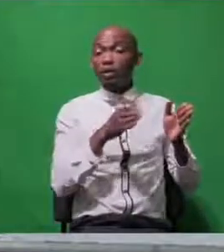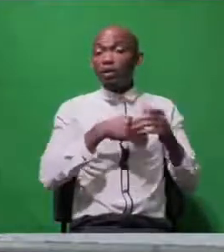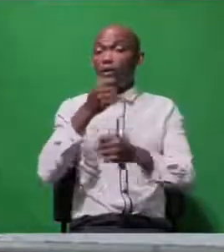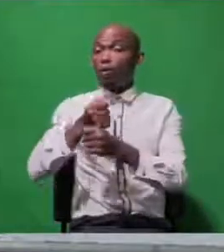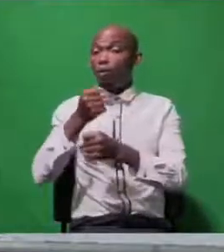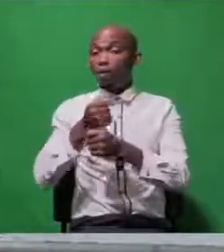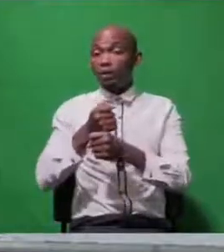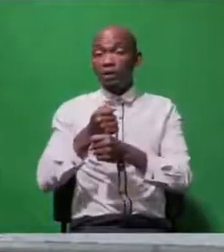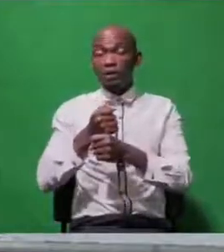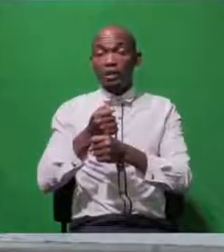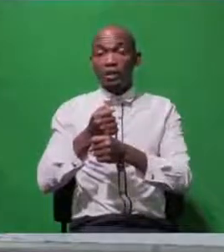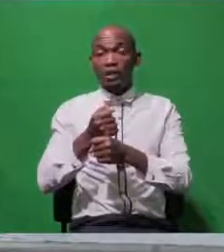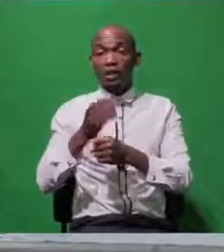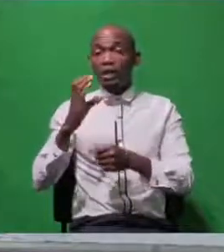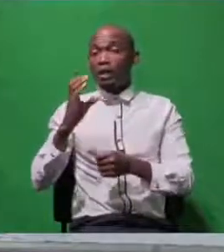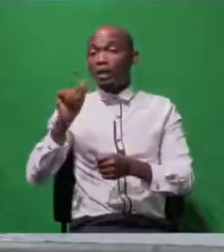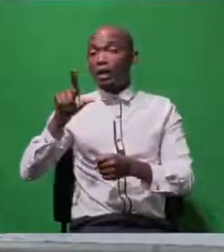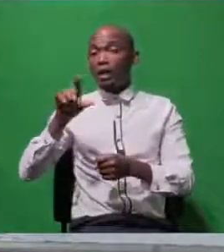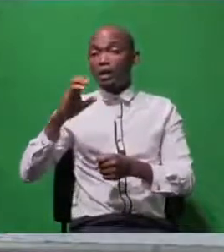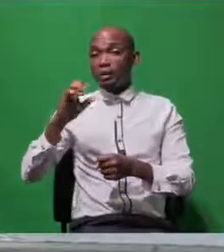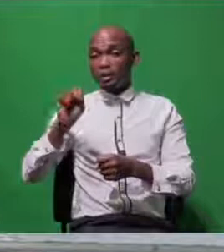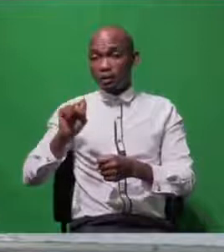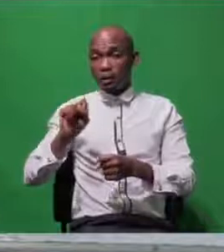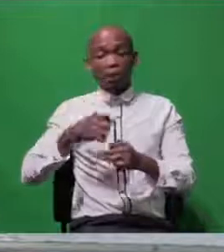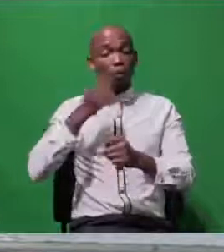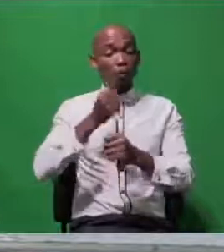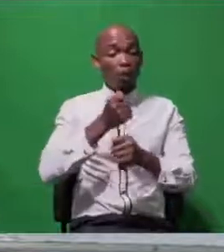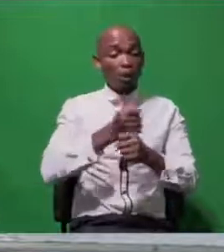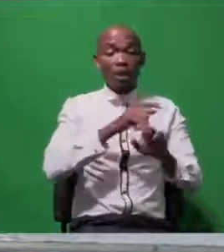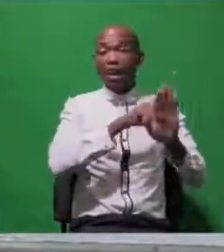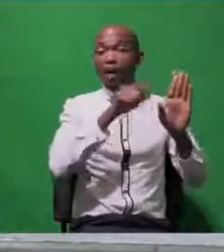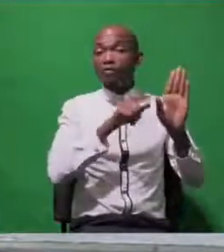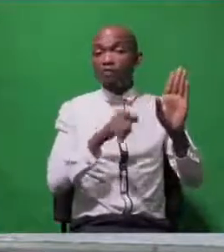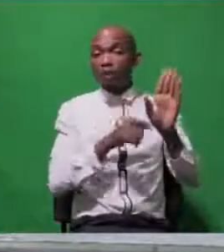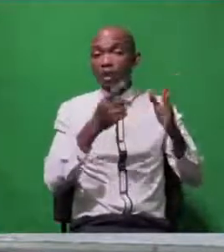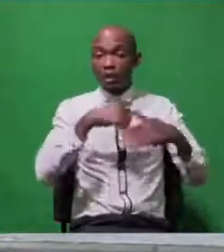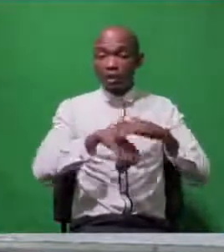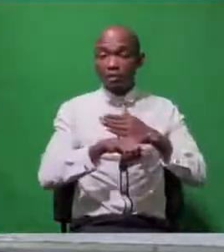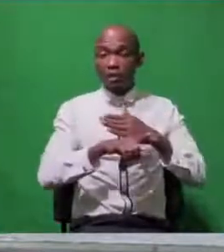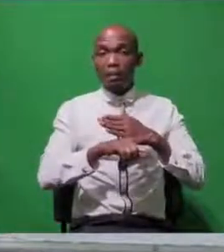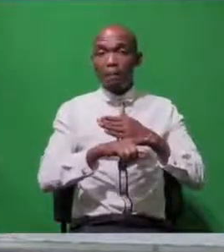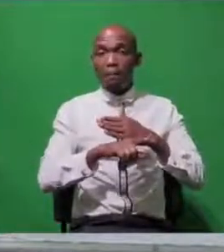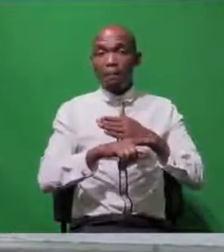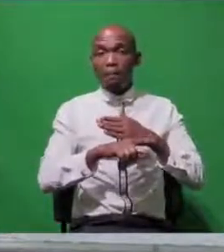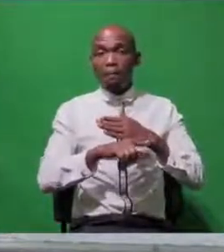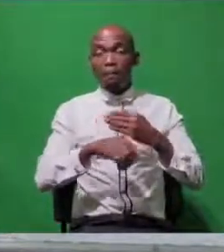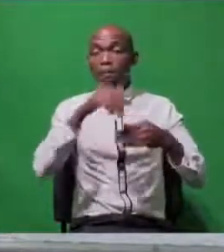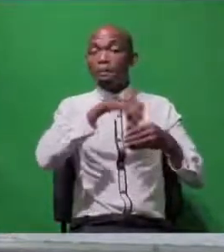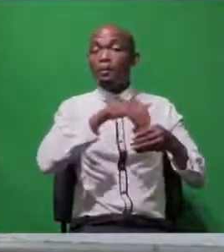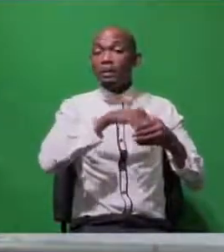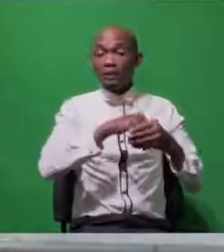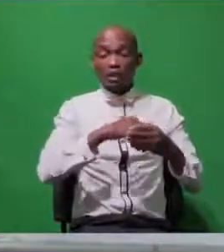as clerks. Also, there were Africans who worked as messengers or